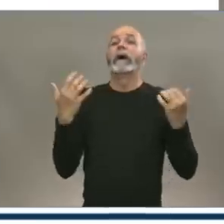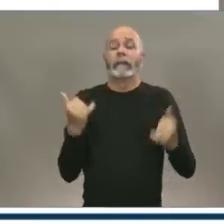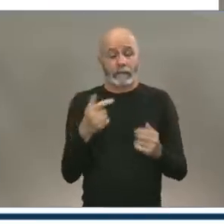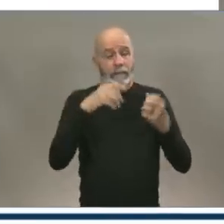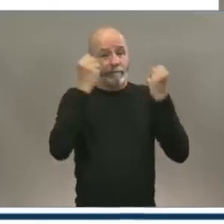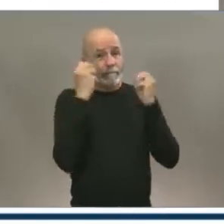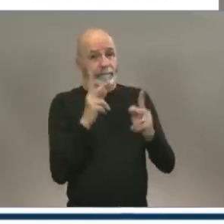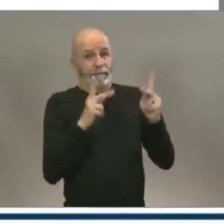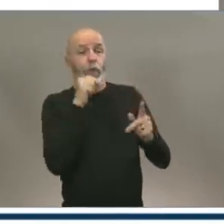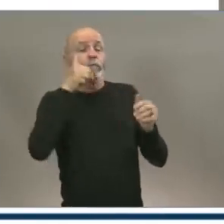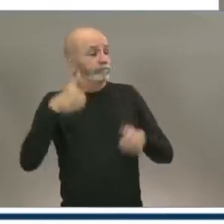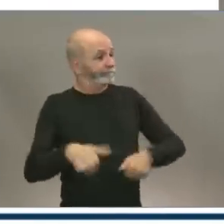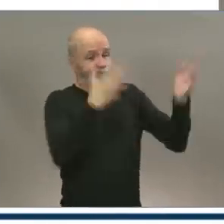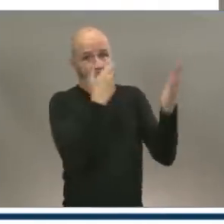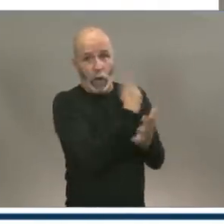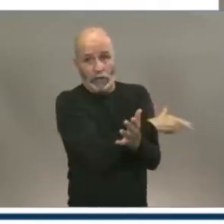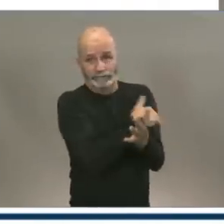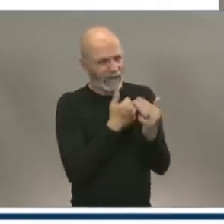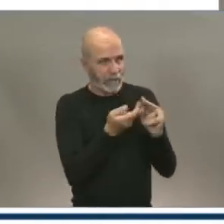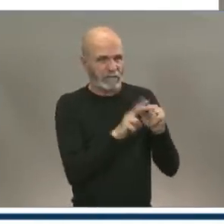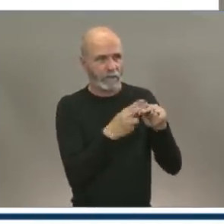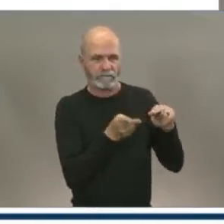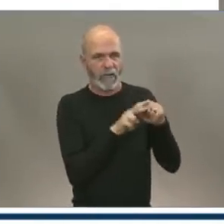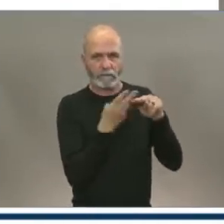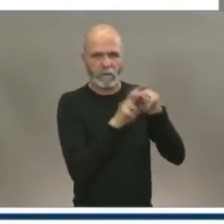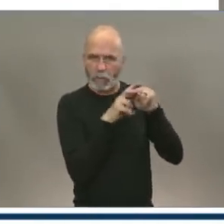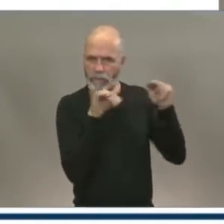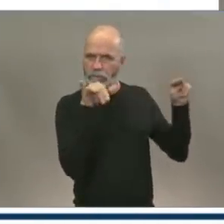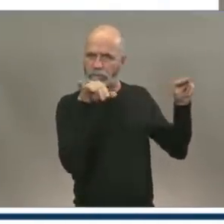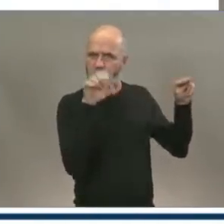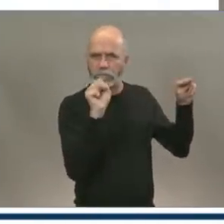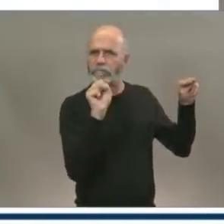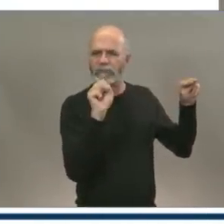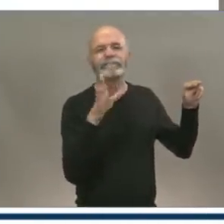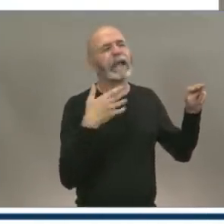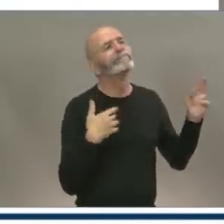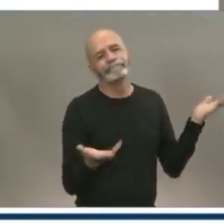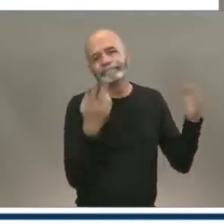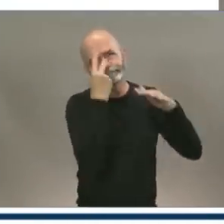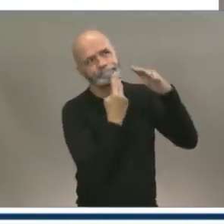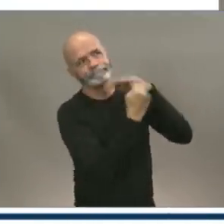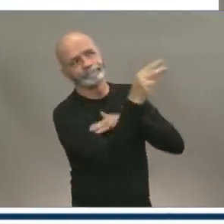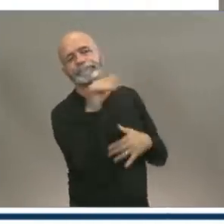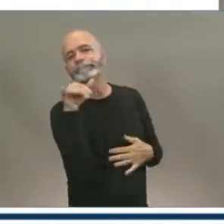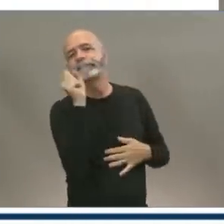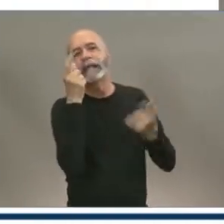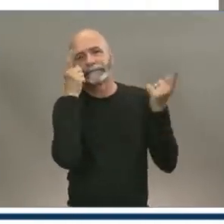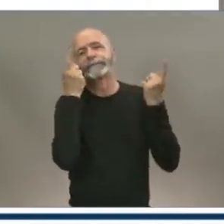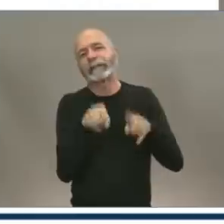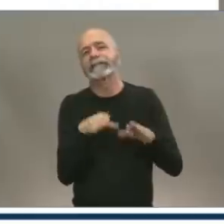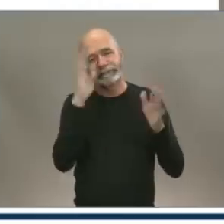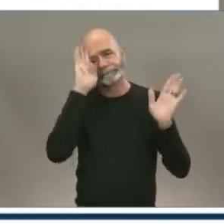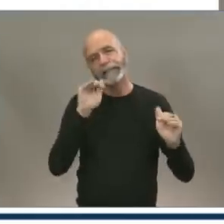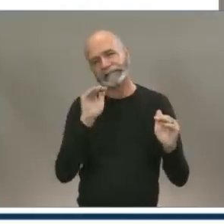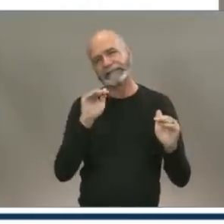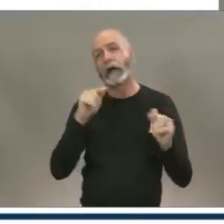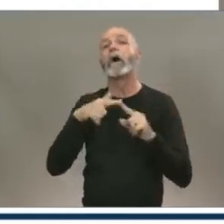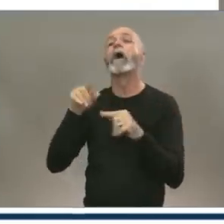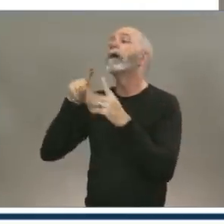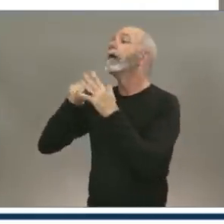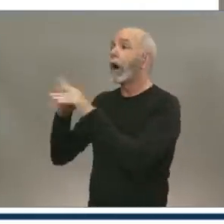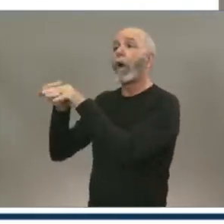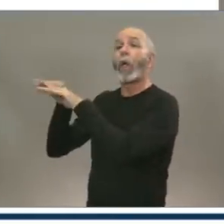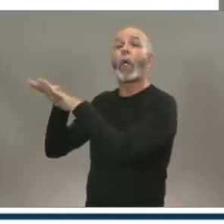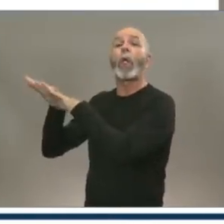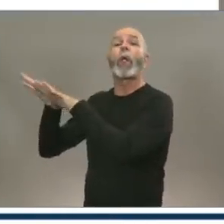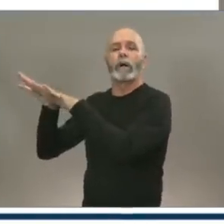hospitalizations, not unexpected, because when you see a surge of cases, it can often be a couple of weeks before you see